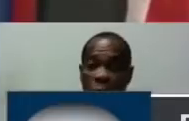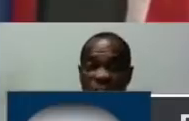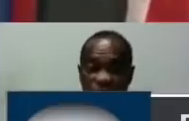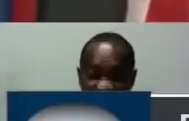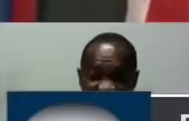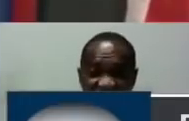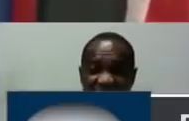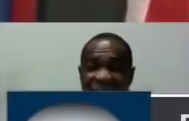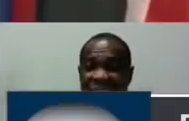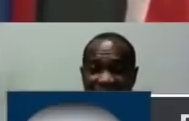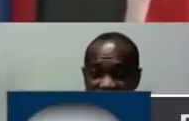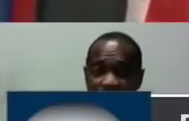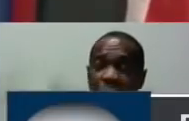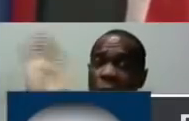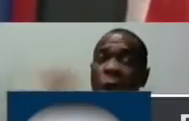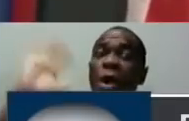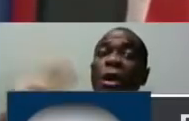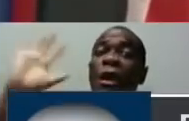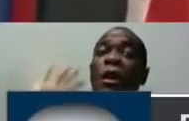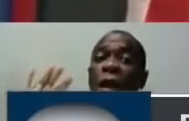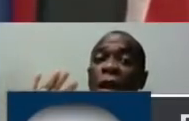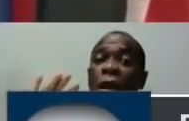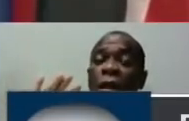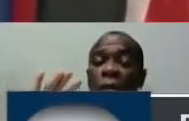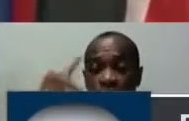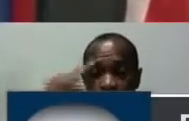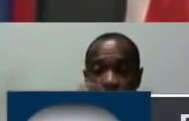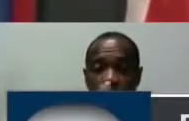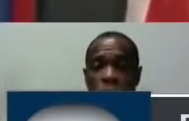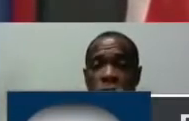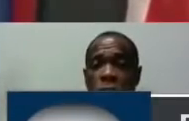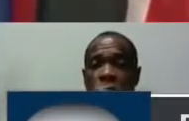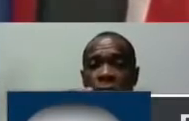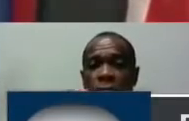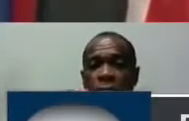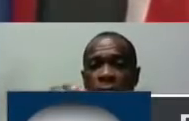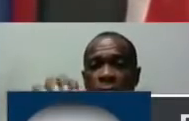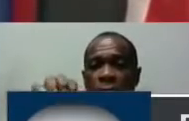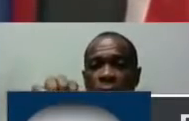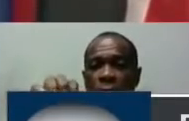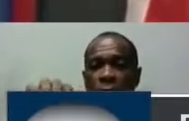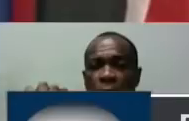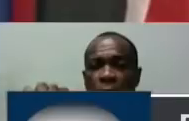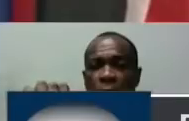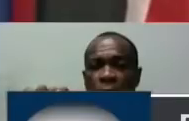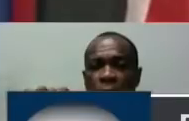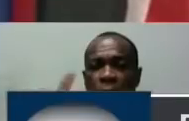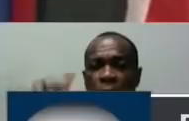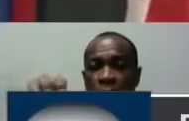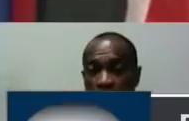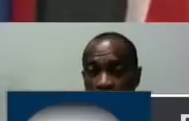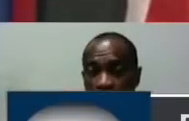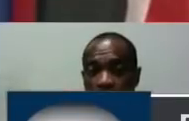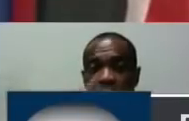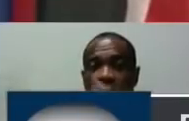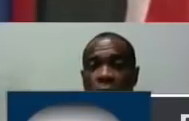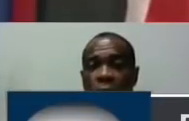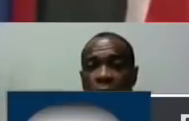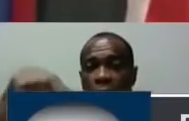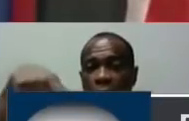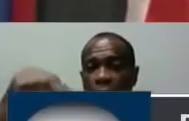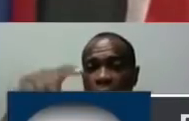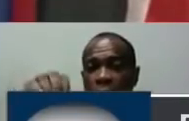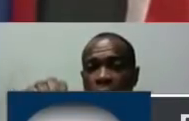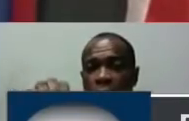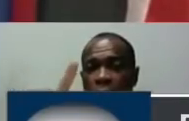polio. The only difference is that you didn't have